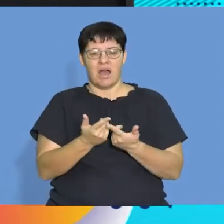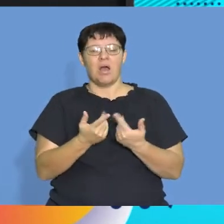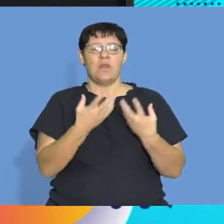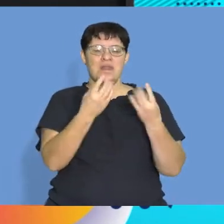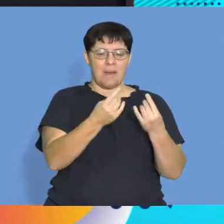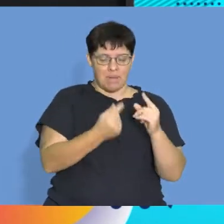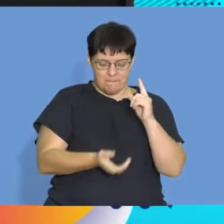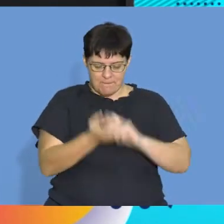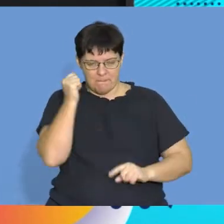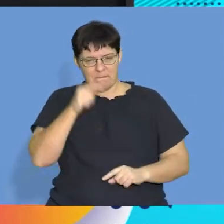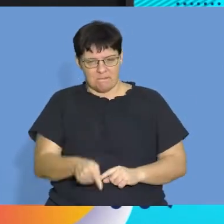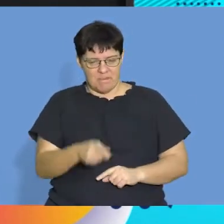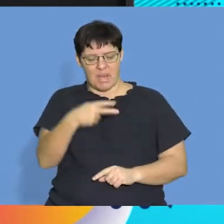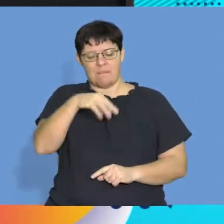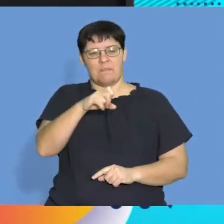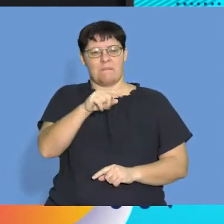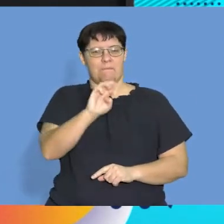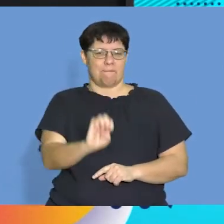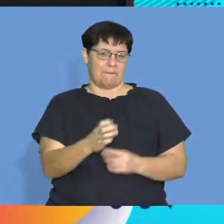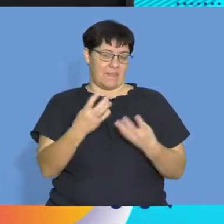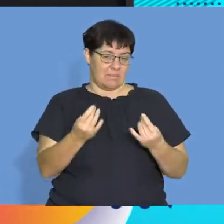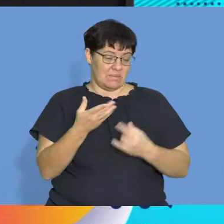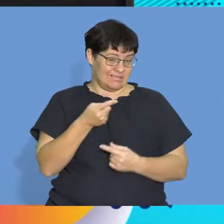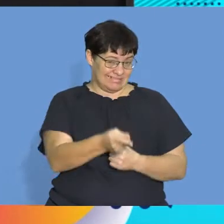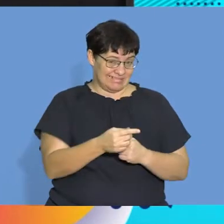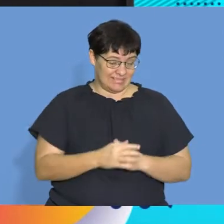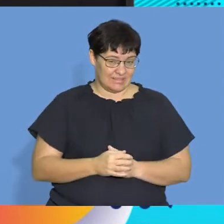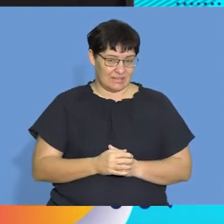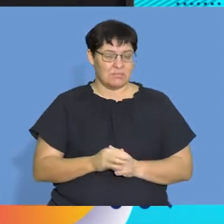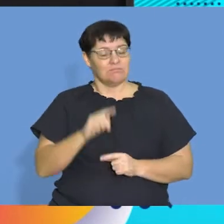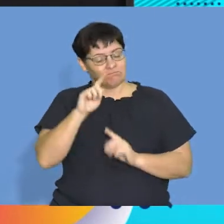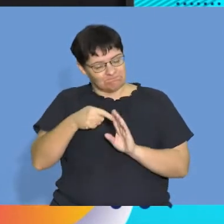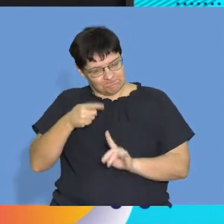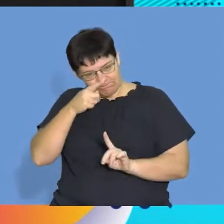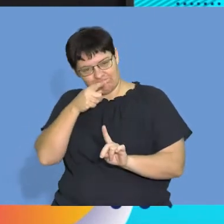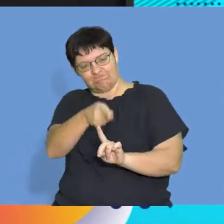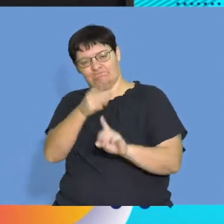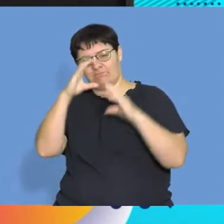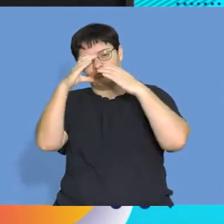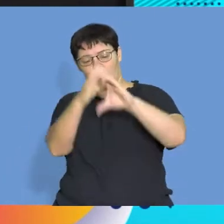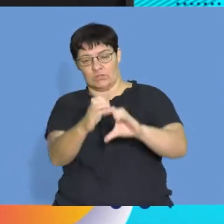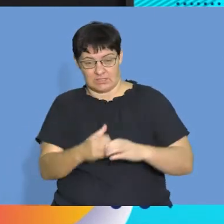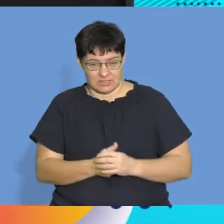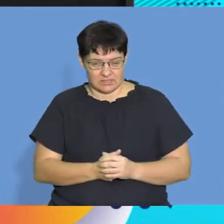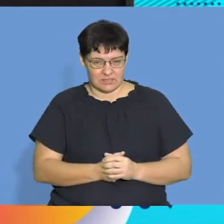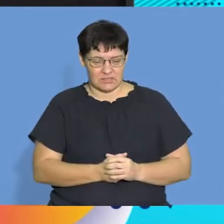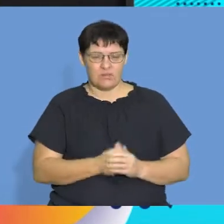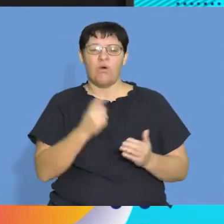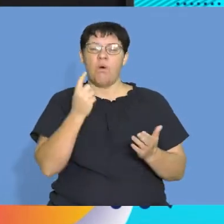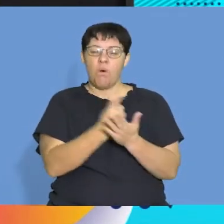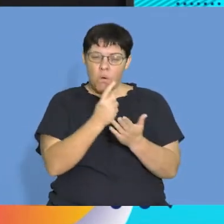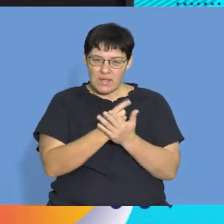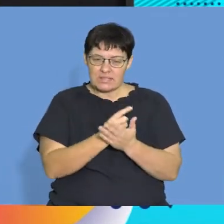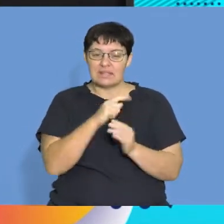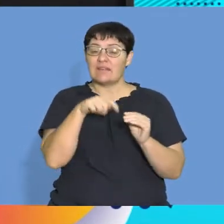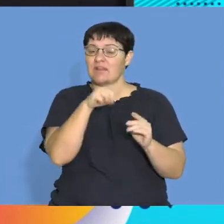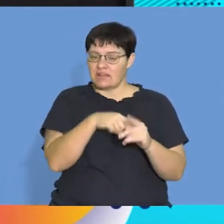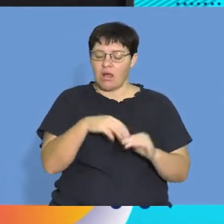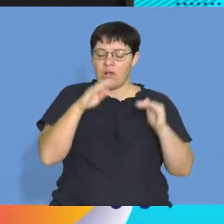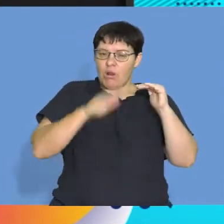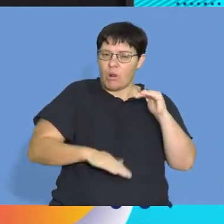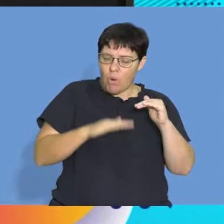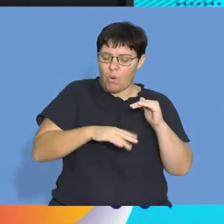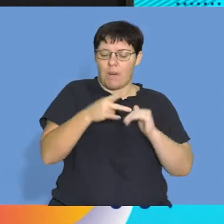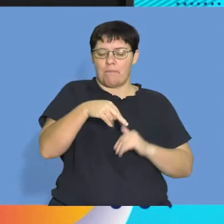in terms of its prime number. So that's what this is all about. So always try to divide by the lowest